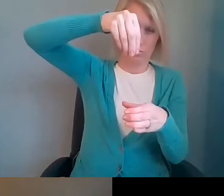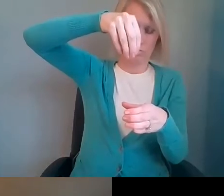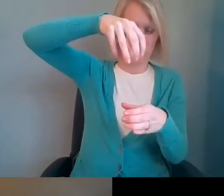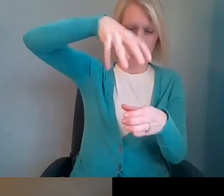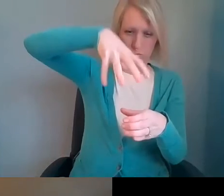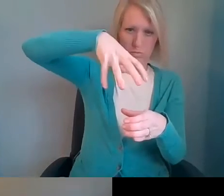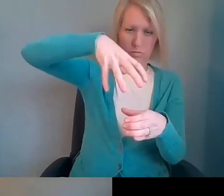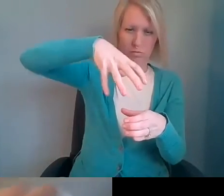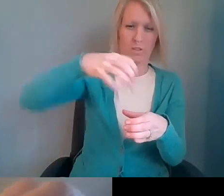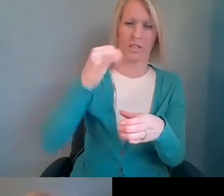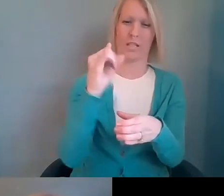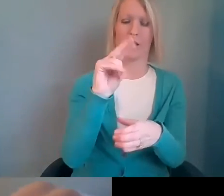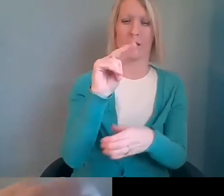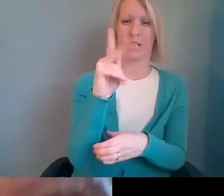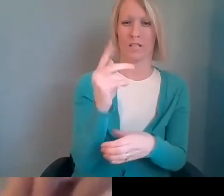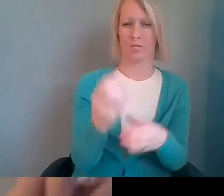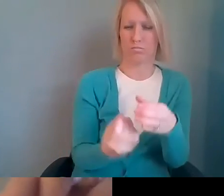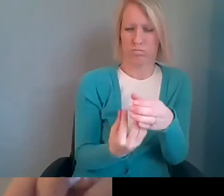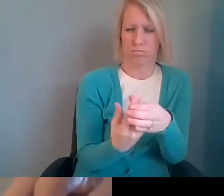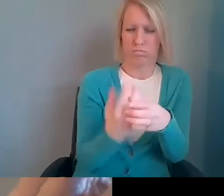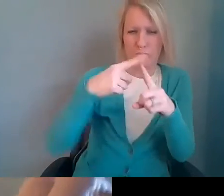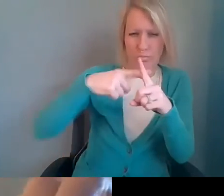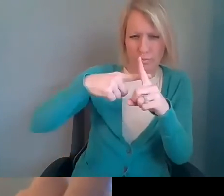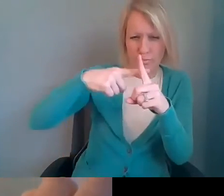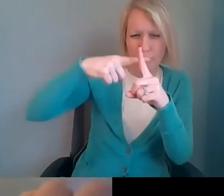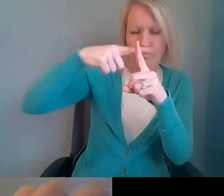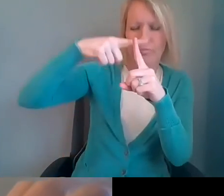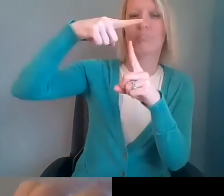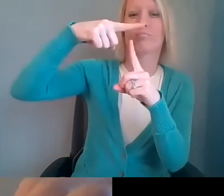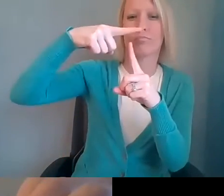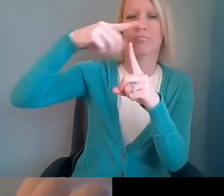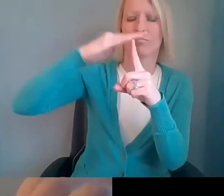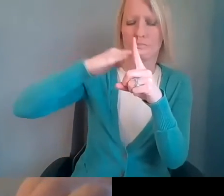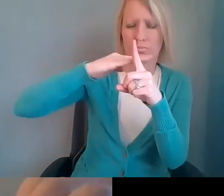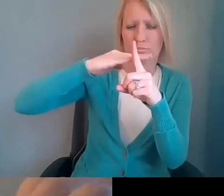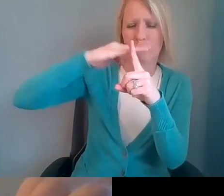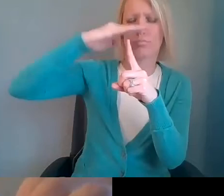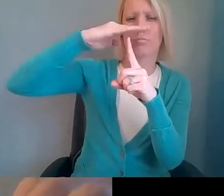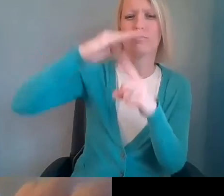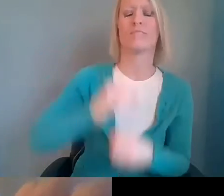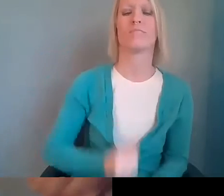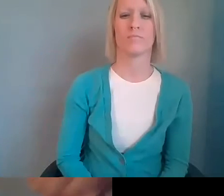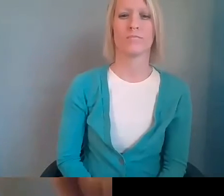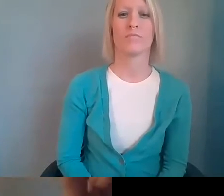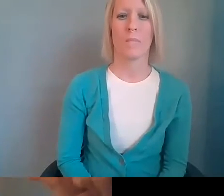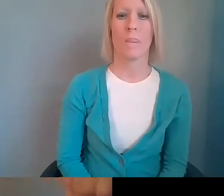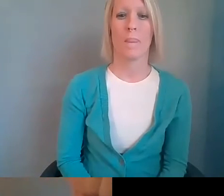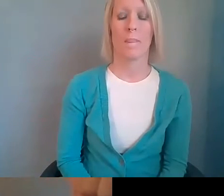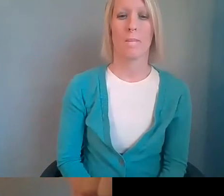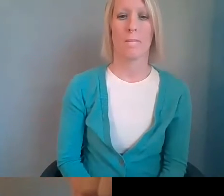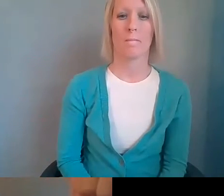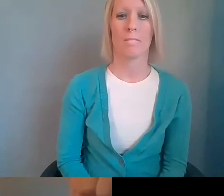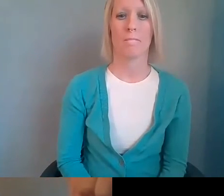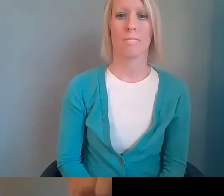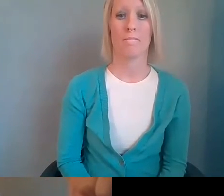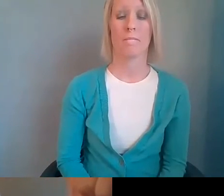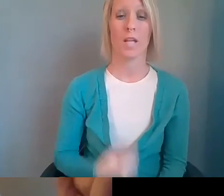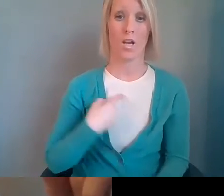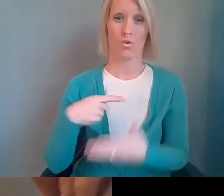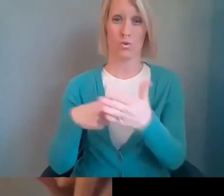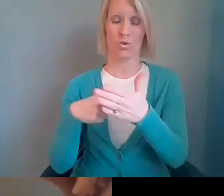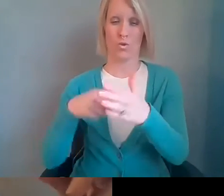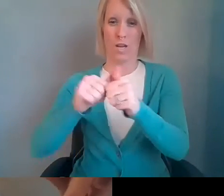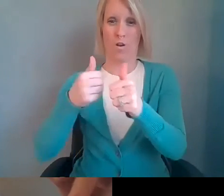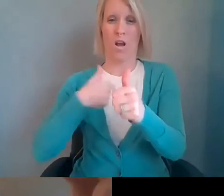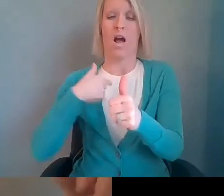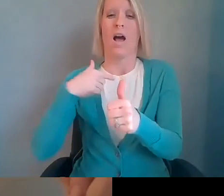Okay. So when I want to, I'll show you how I would fill this pen